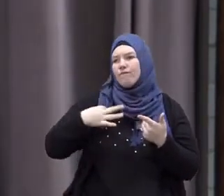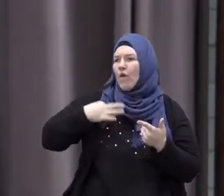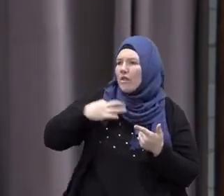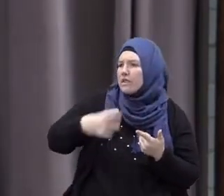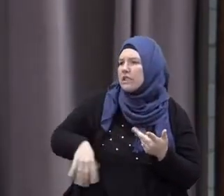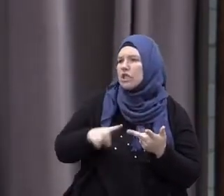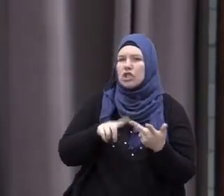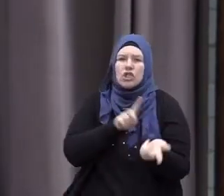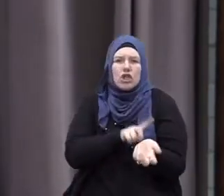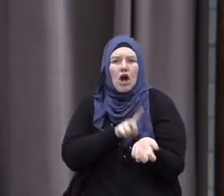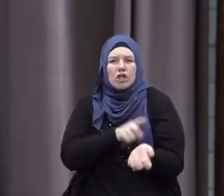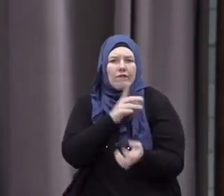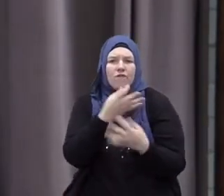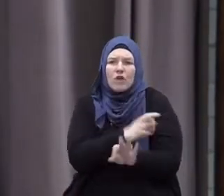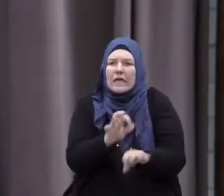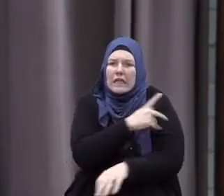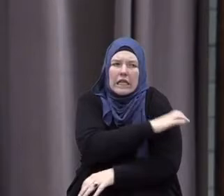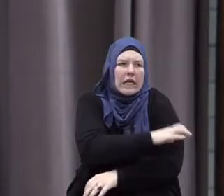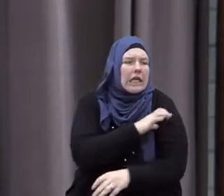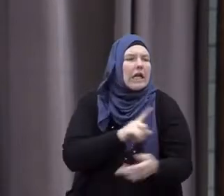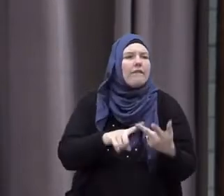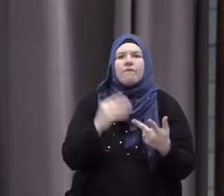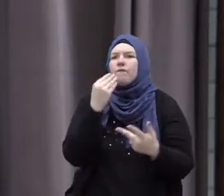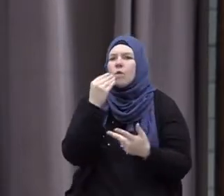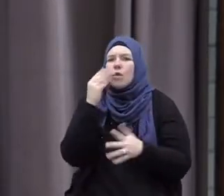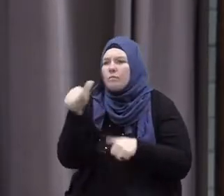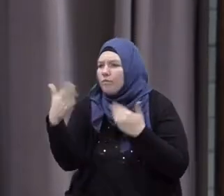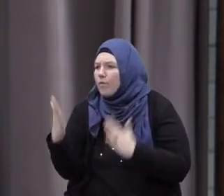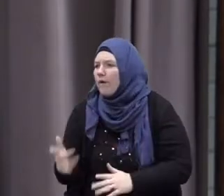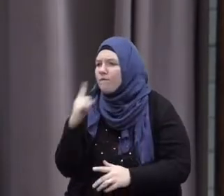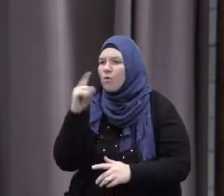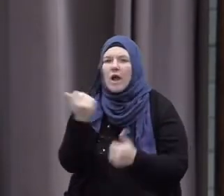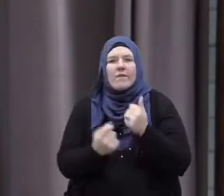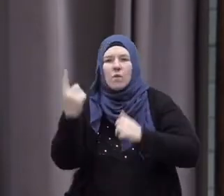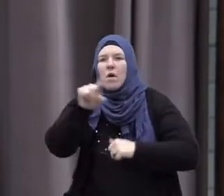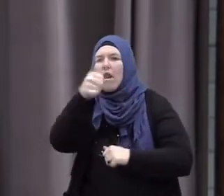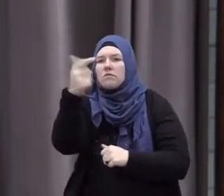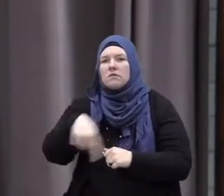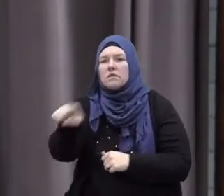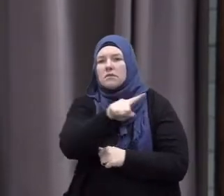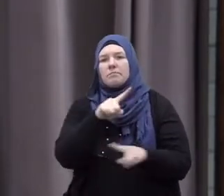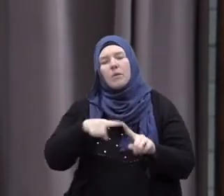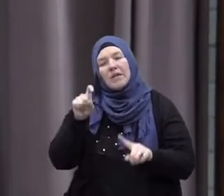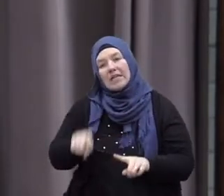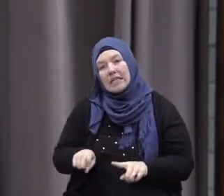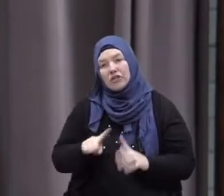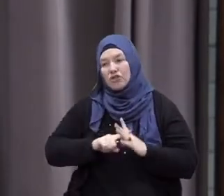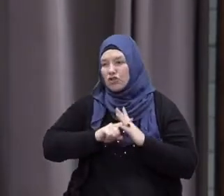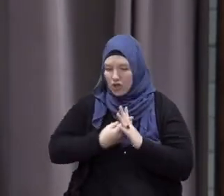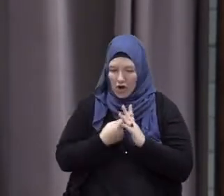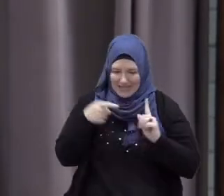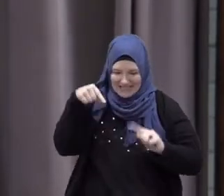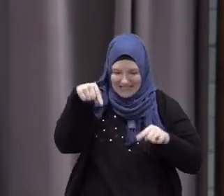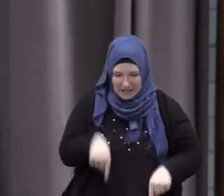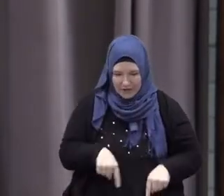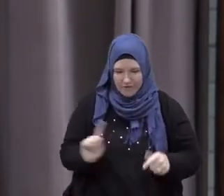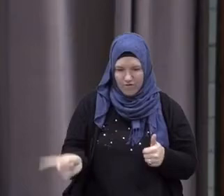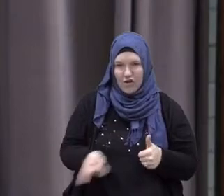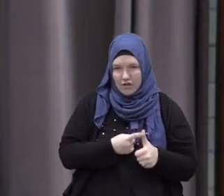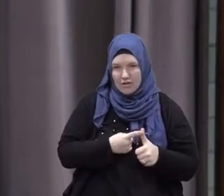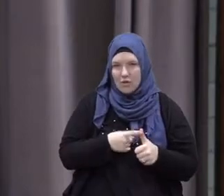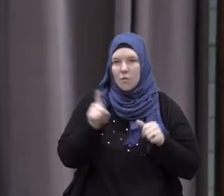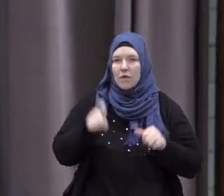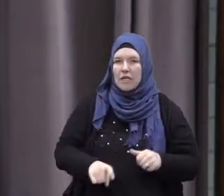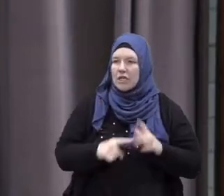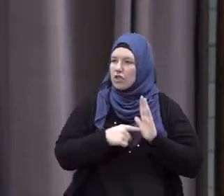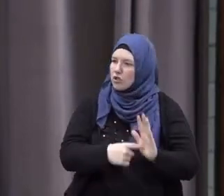volunteer, and all of that, and the food bank, and all of this. But we need charity to start at home. And we